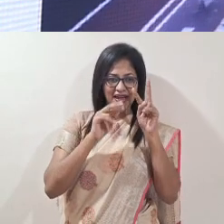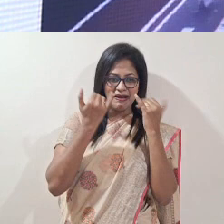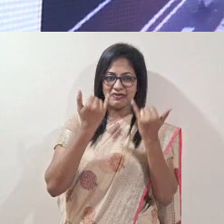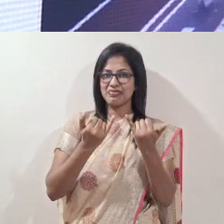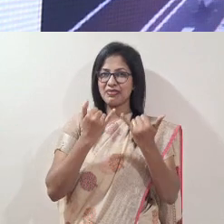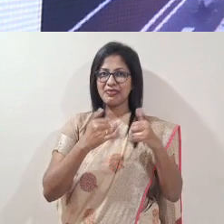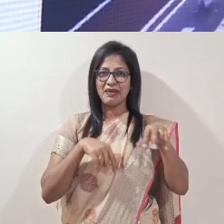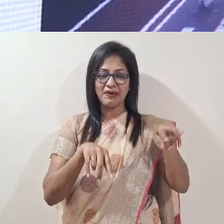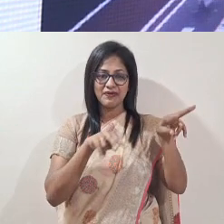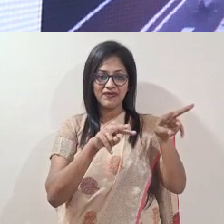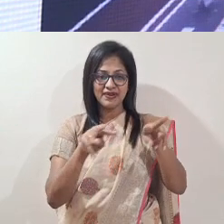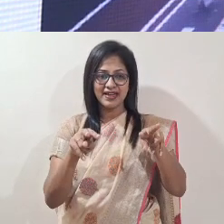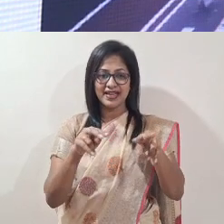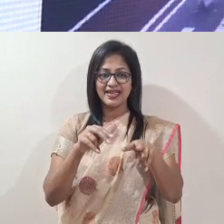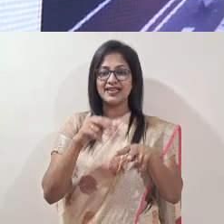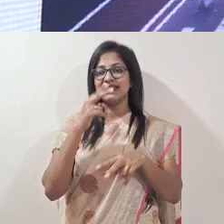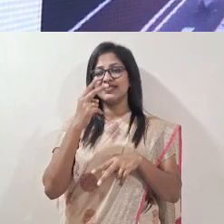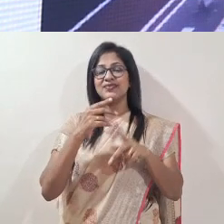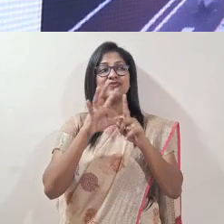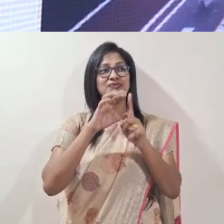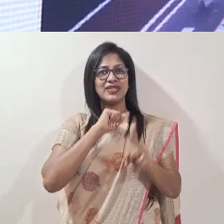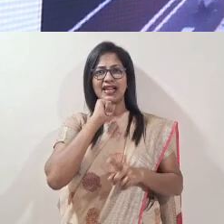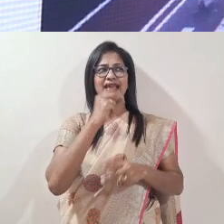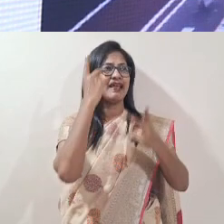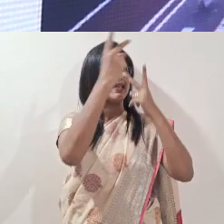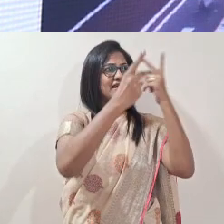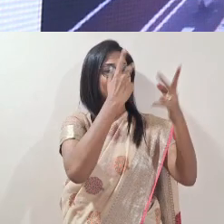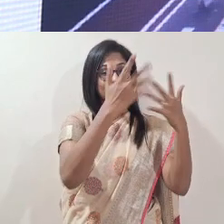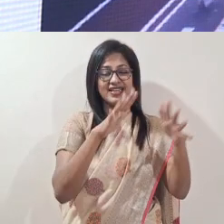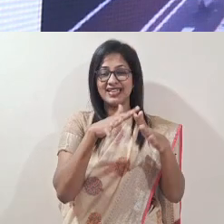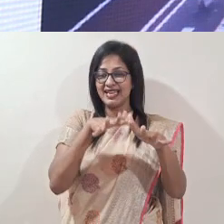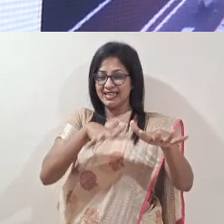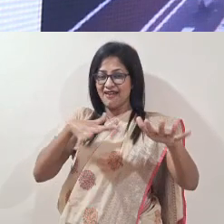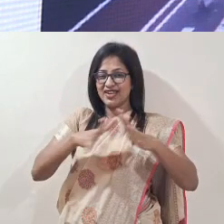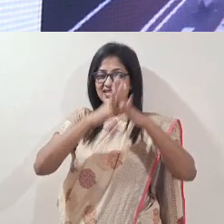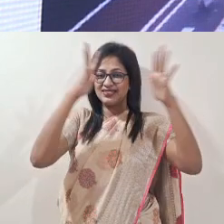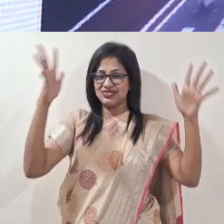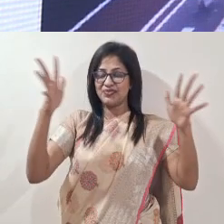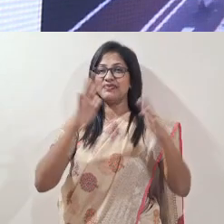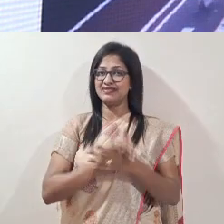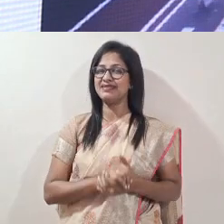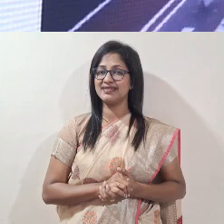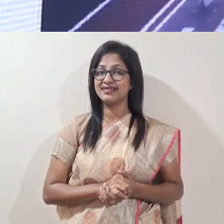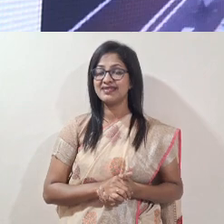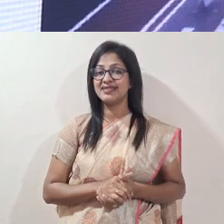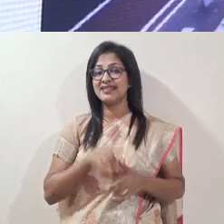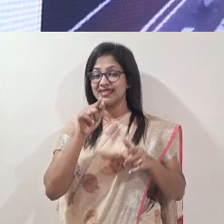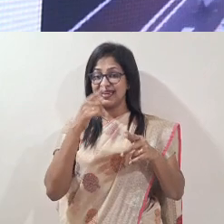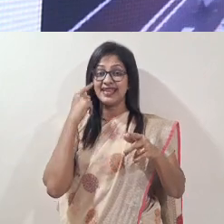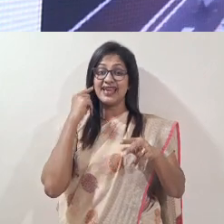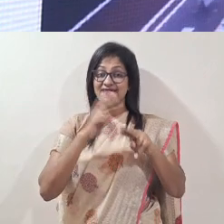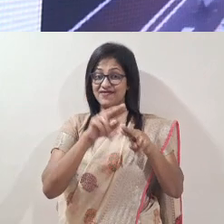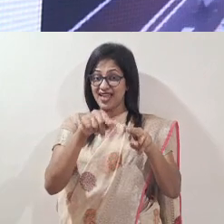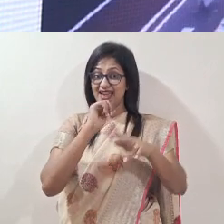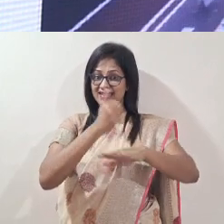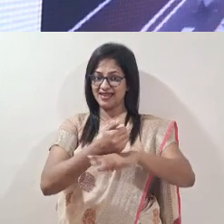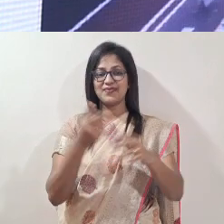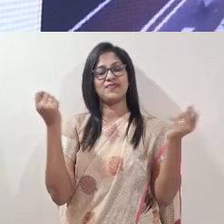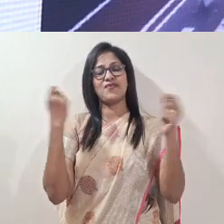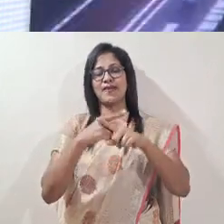Considering now just I had a tour of Delhi and it was too much of traffic over here. So I think this works.